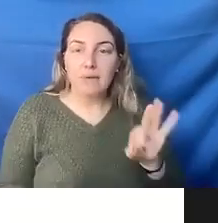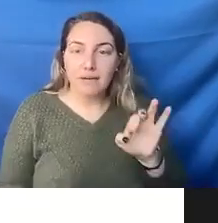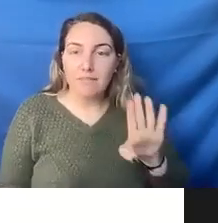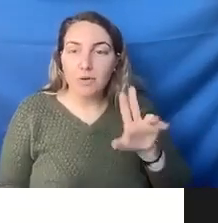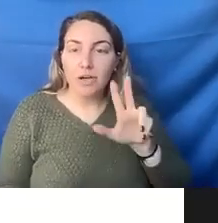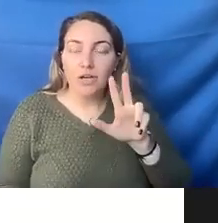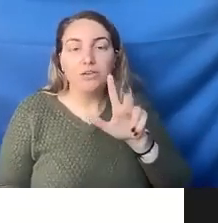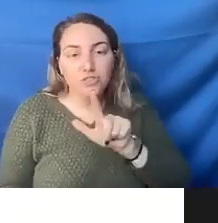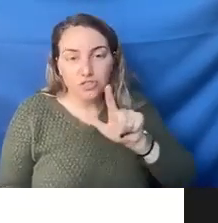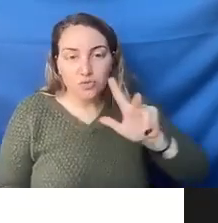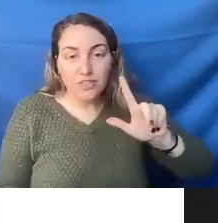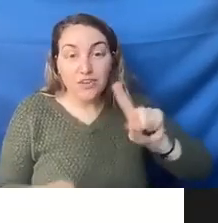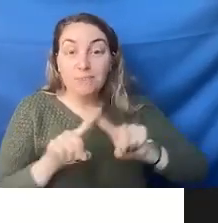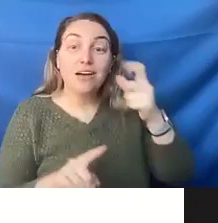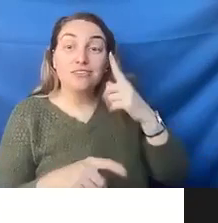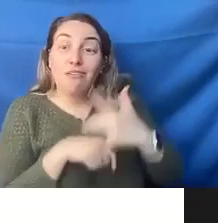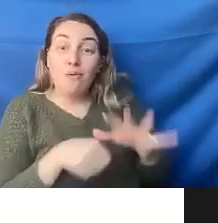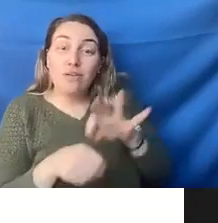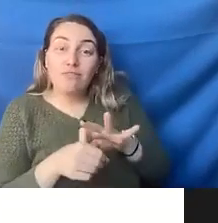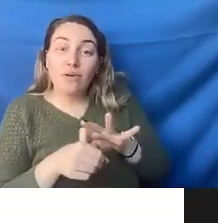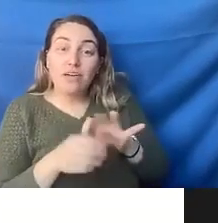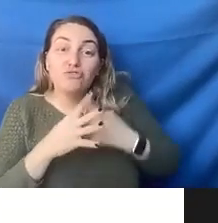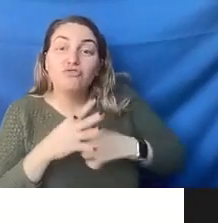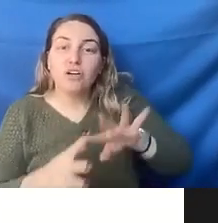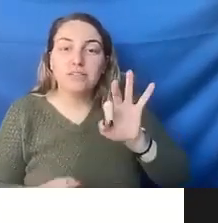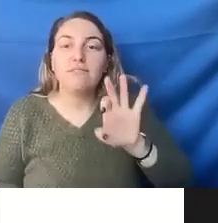early voting beginning on February 13th.